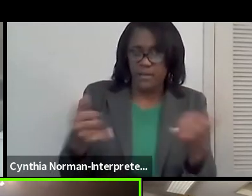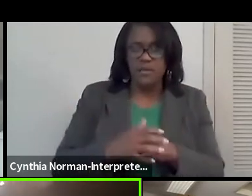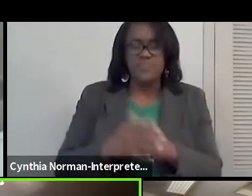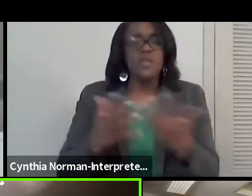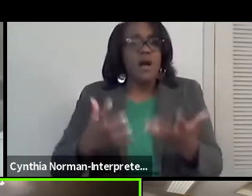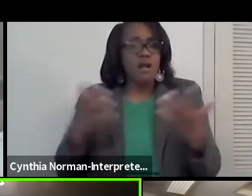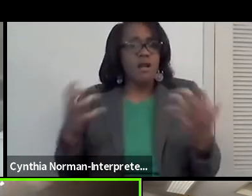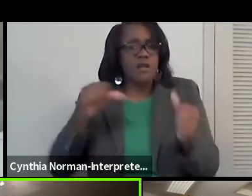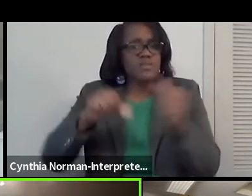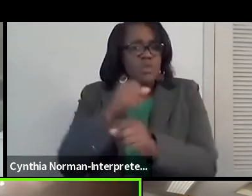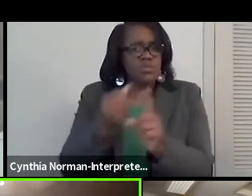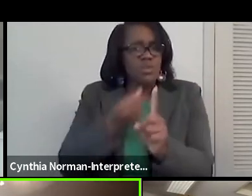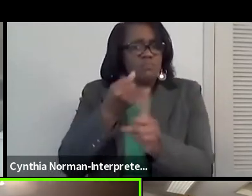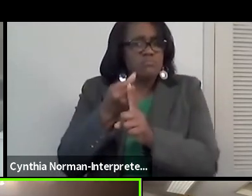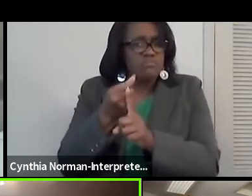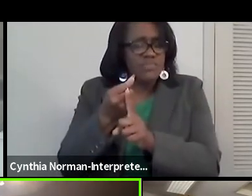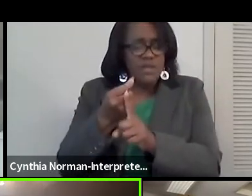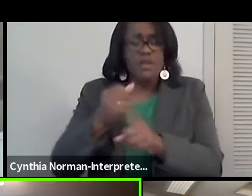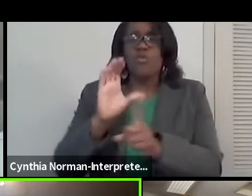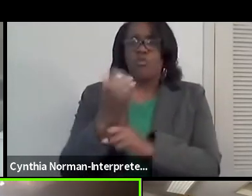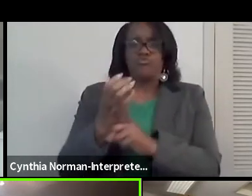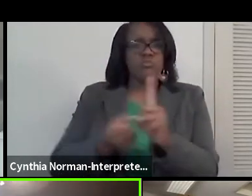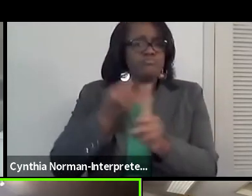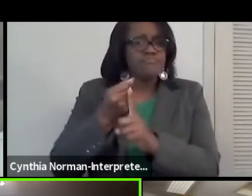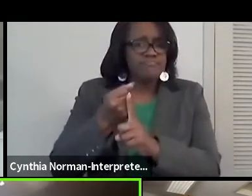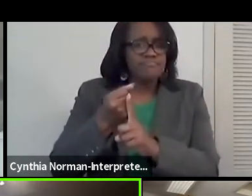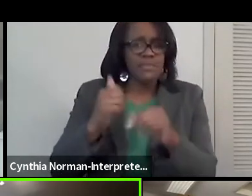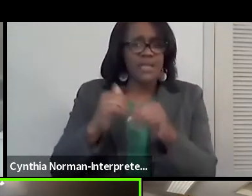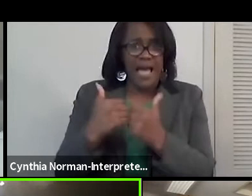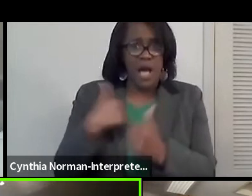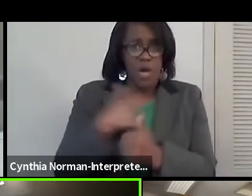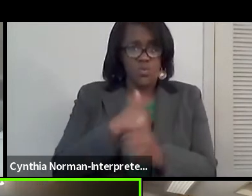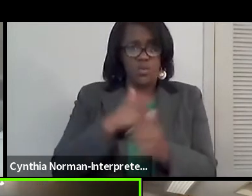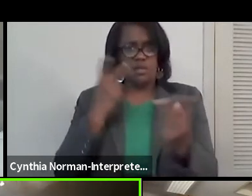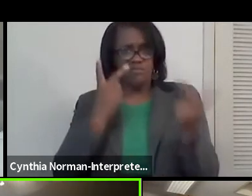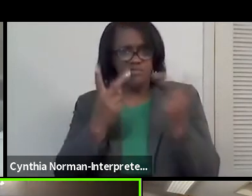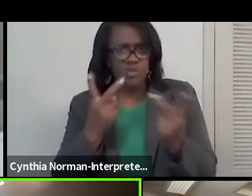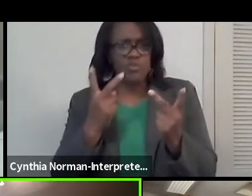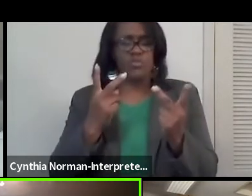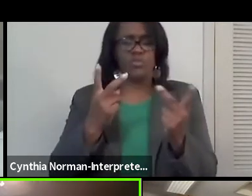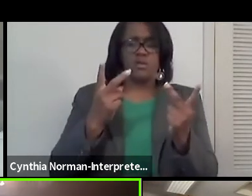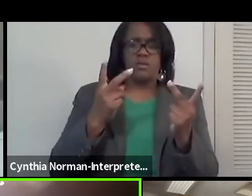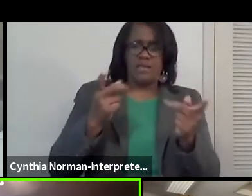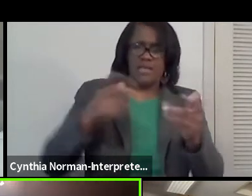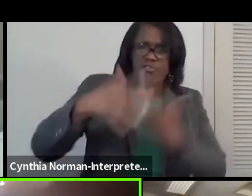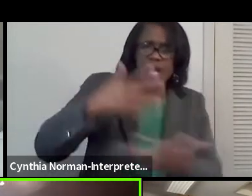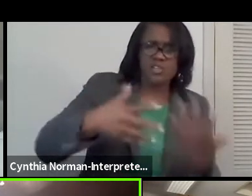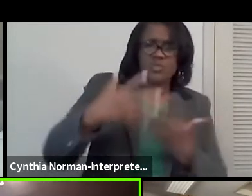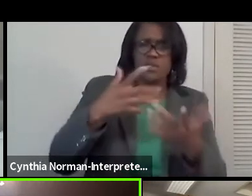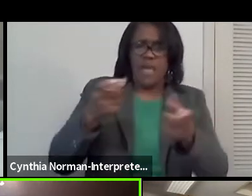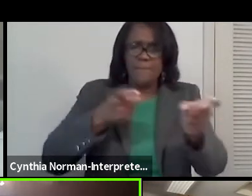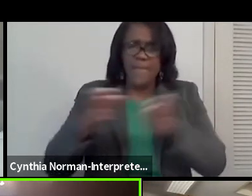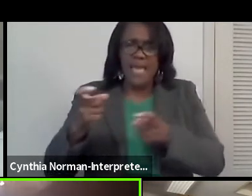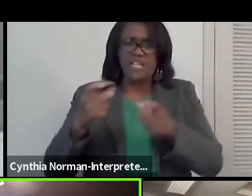social implications and cultural implications in the way that we view and interact with and manage wildlife. And so I want to